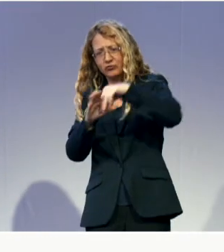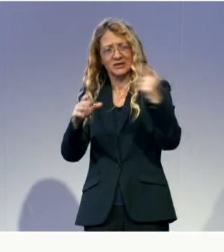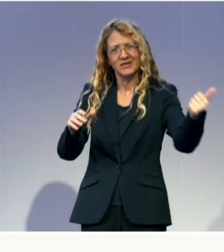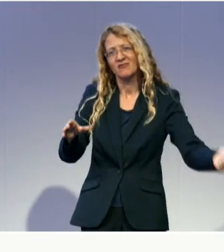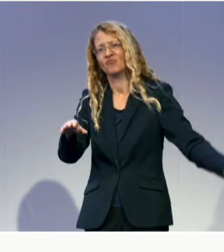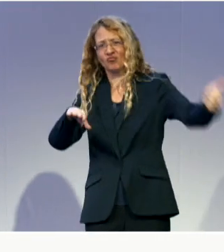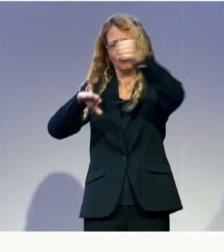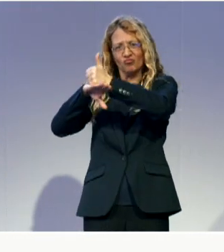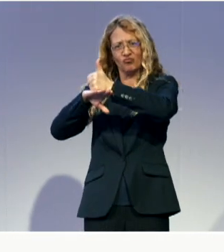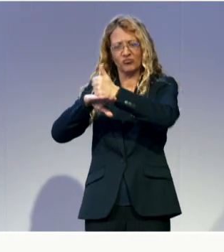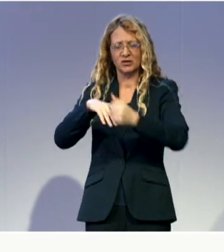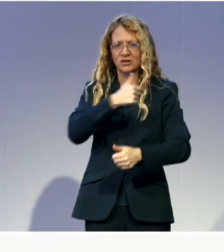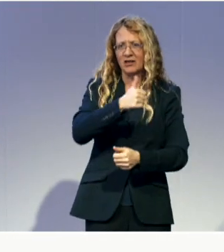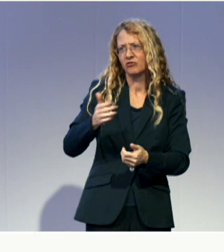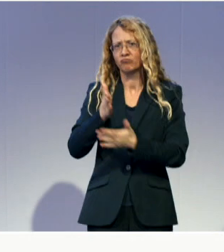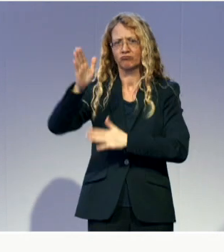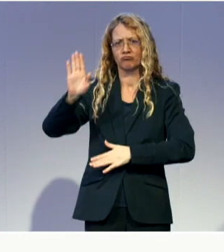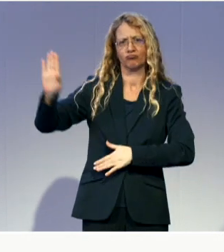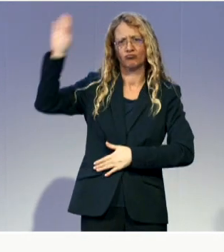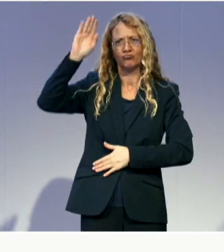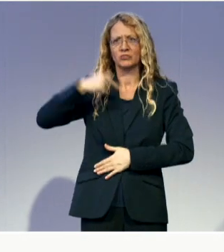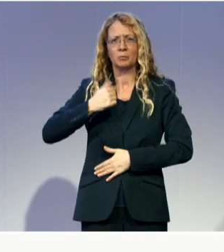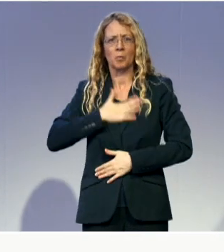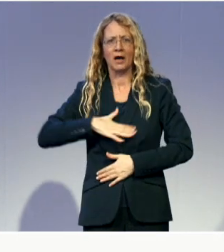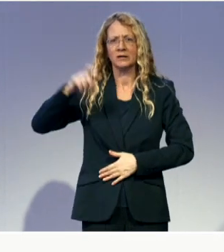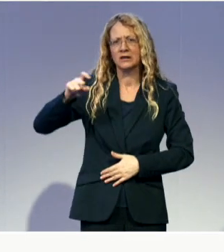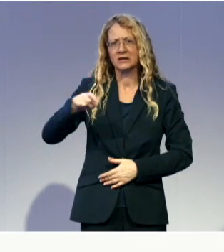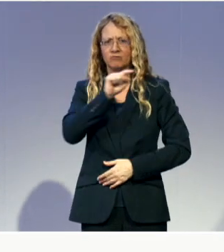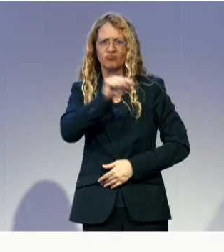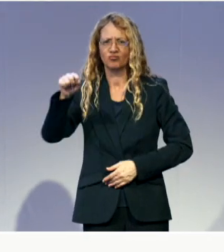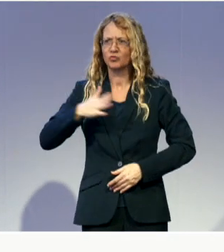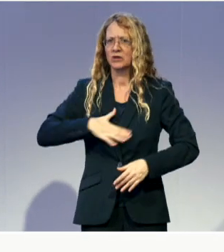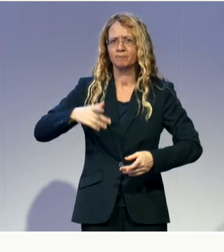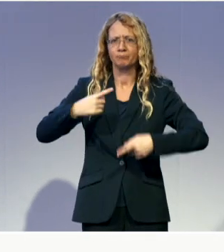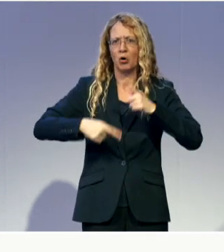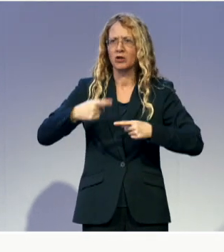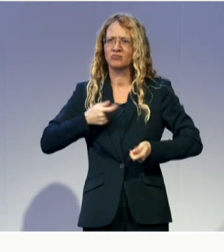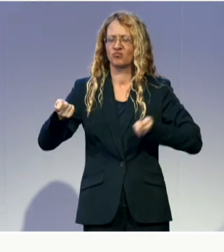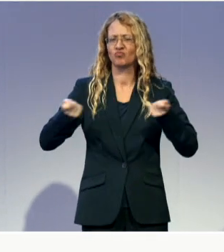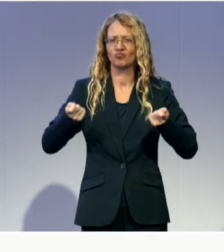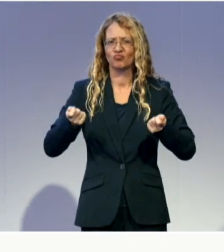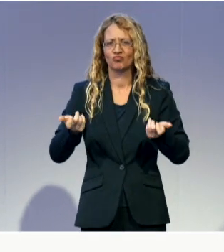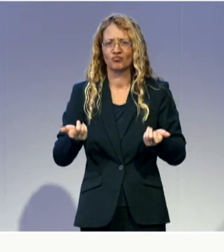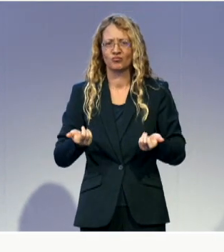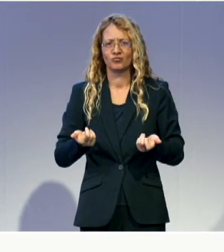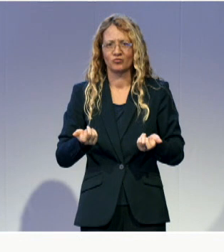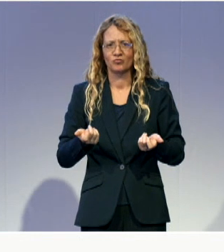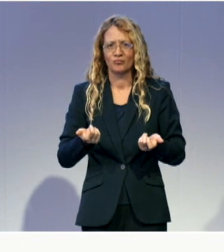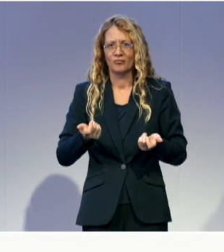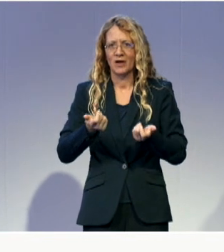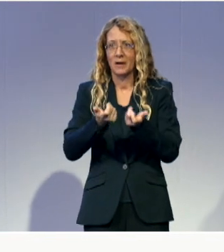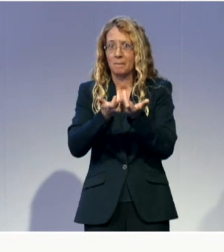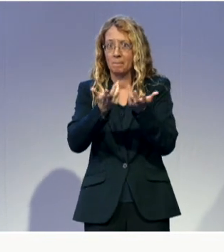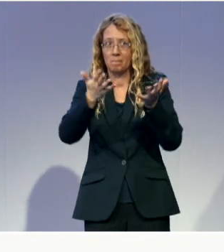run for office. And I think the more of us that do that, and the more of us that work toward that